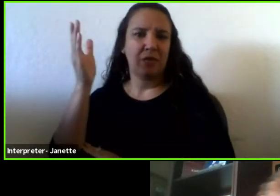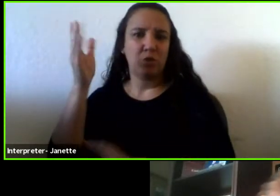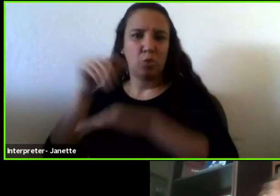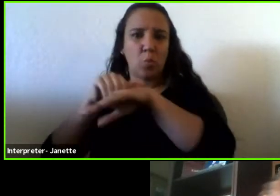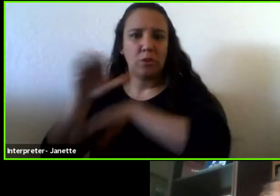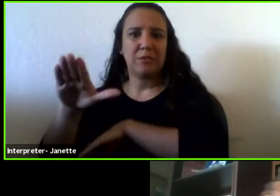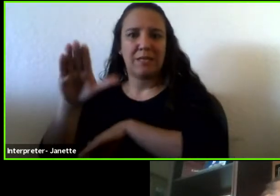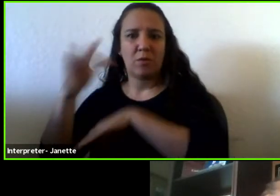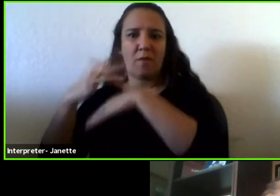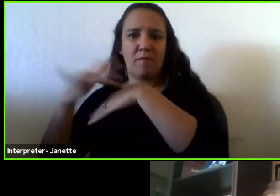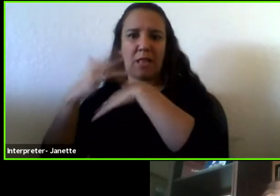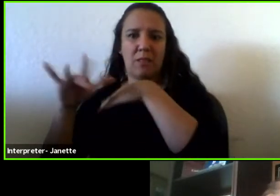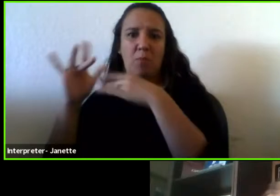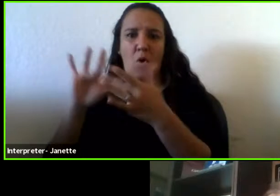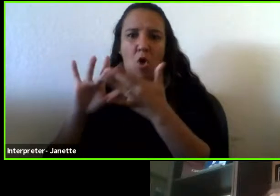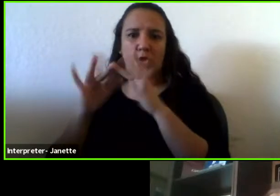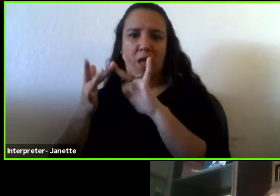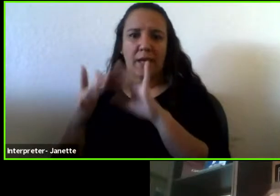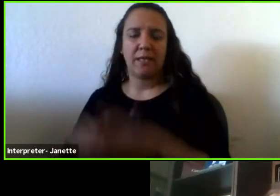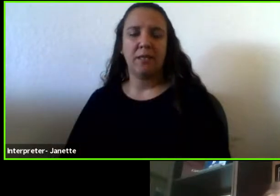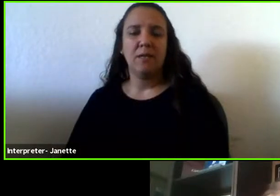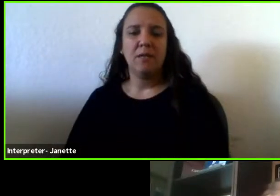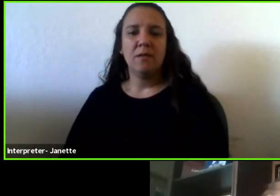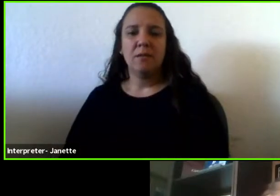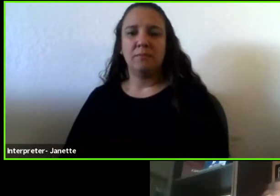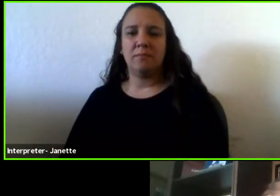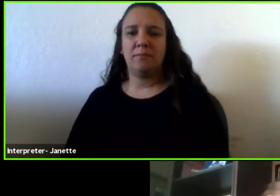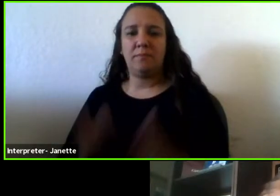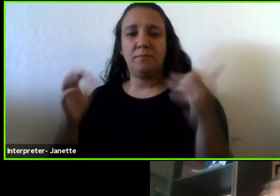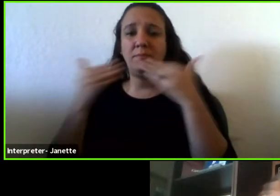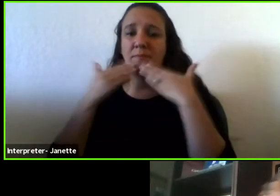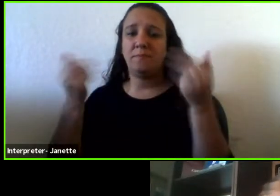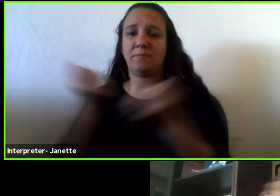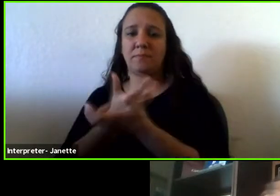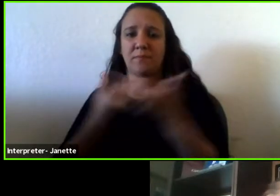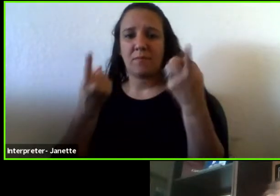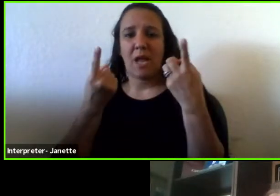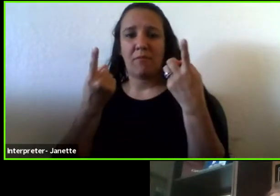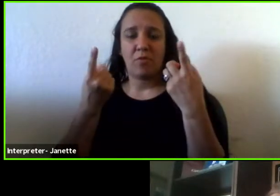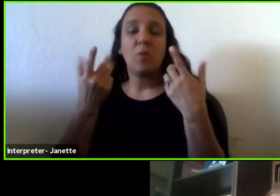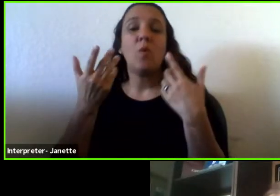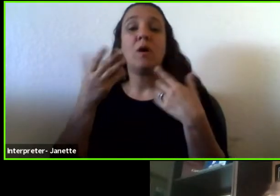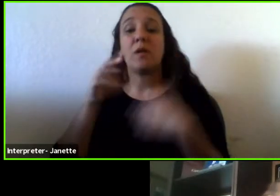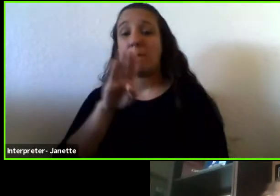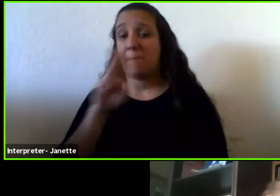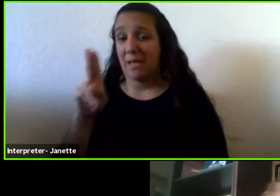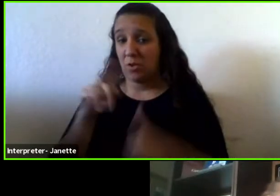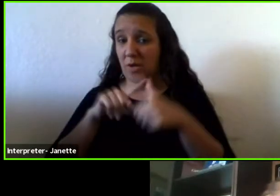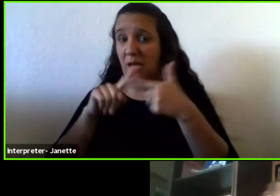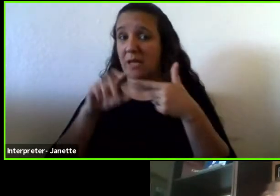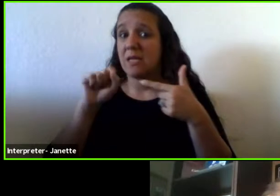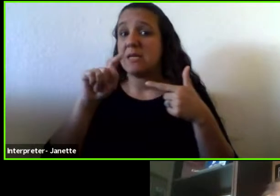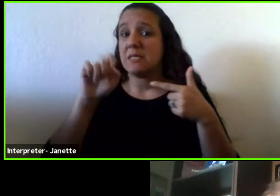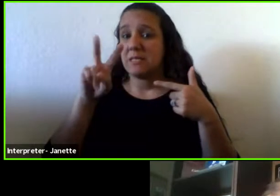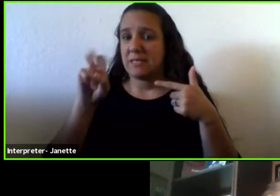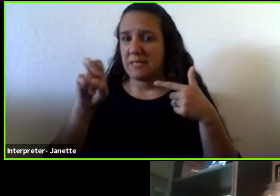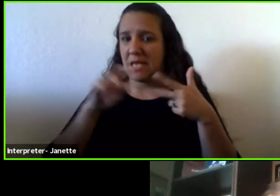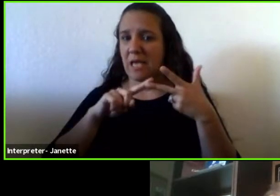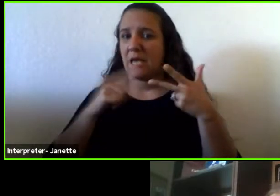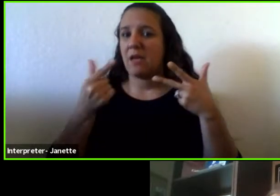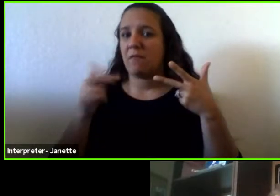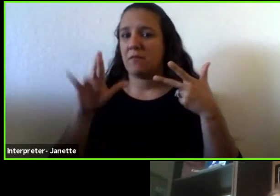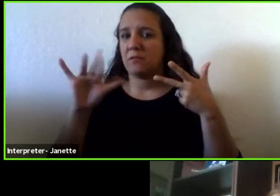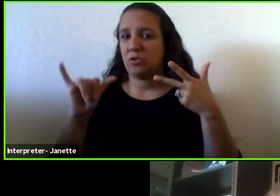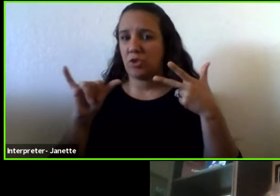well. And once again, I want to thank everyone that put this together, Bank United. Thank you so much, Steve, Jerry. Thank you